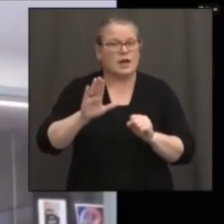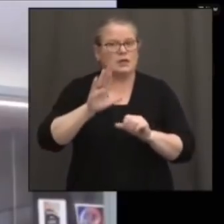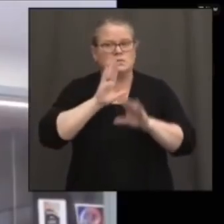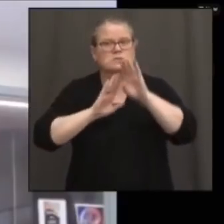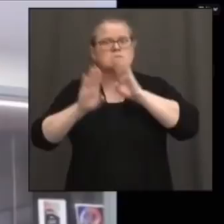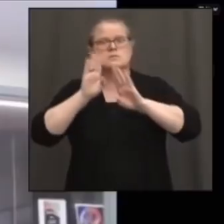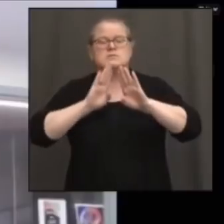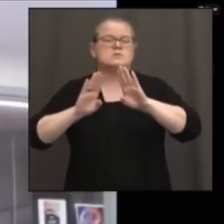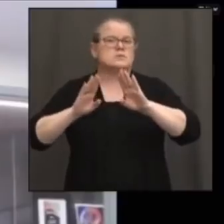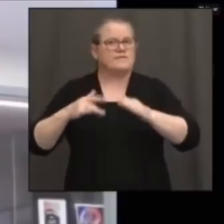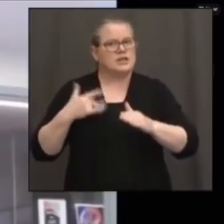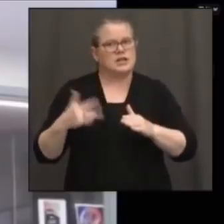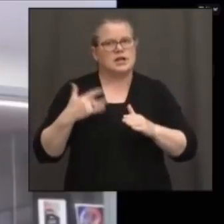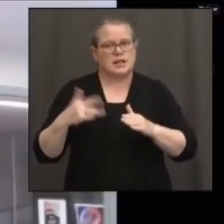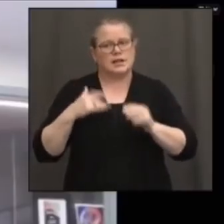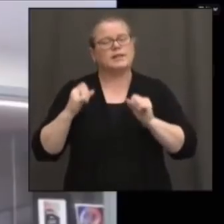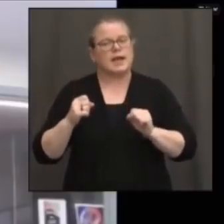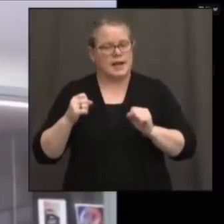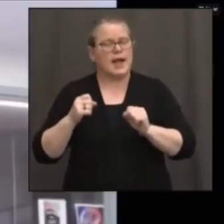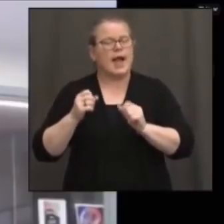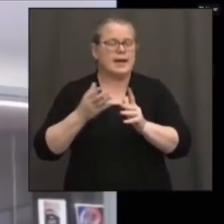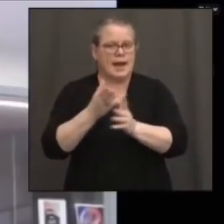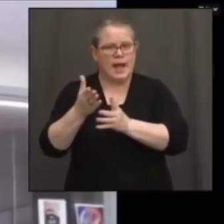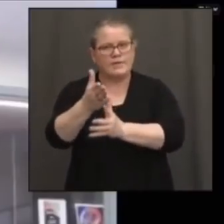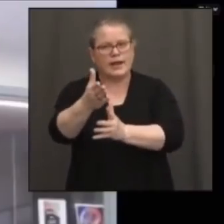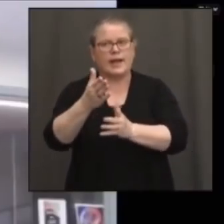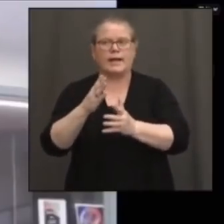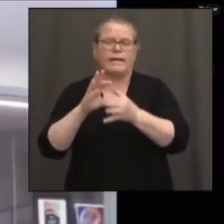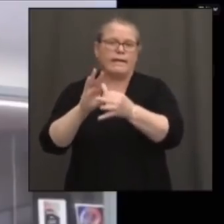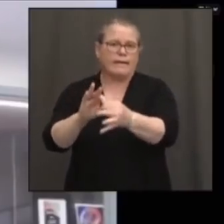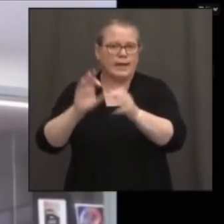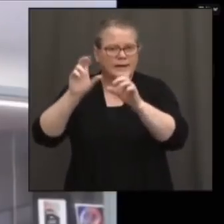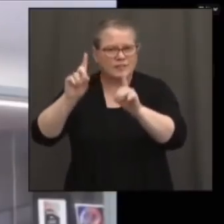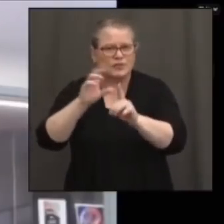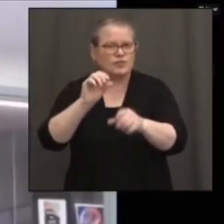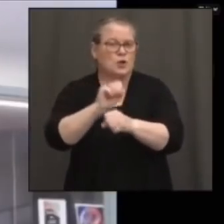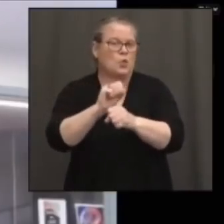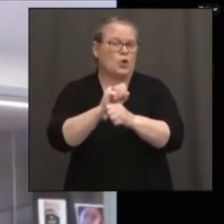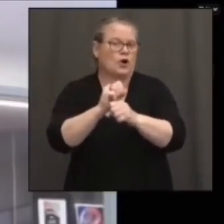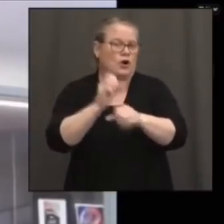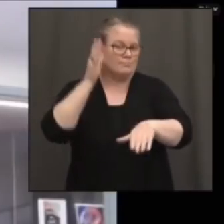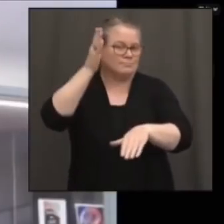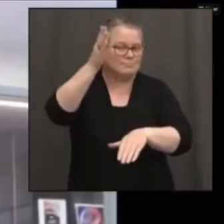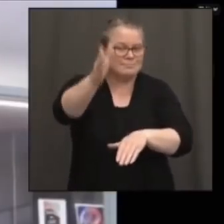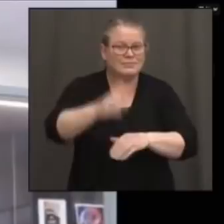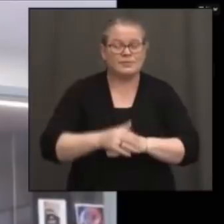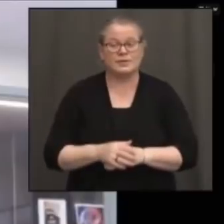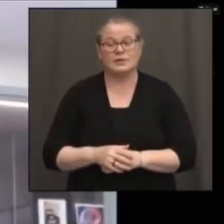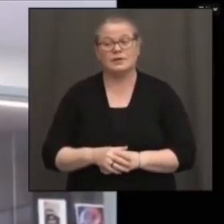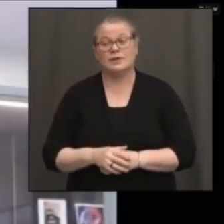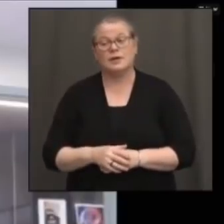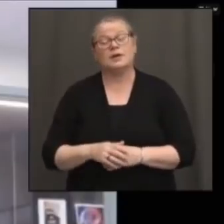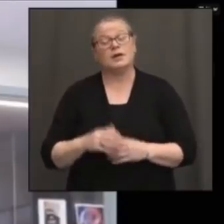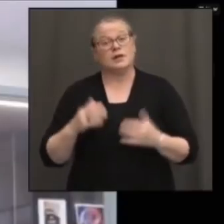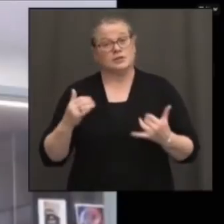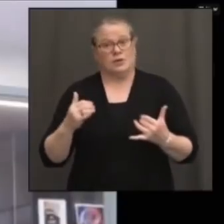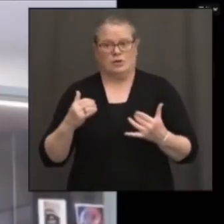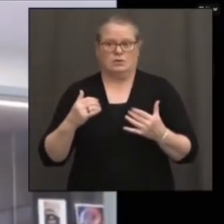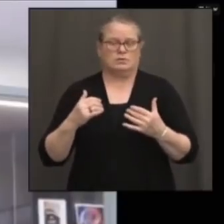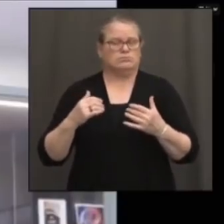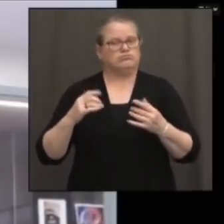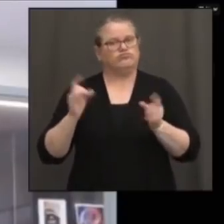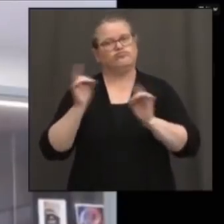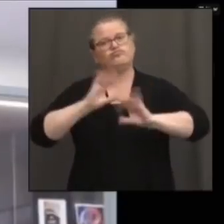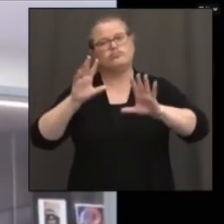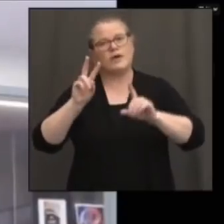eventually connected to their education and workforce. So these are so important during times of violence, but we're also out there in times